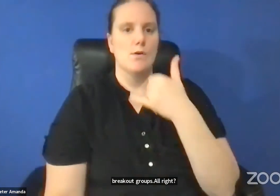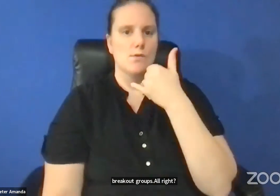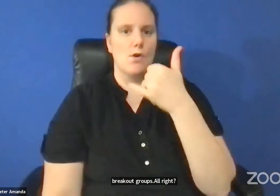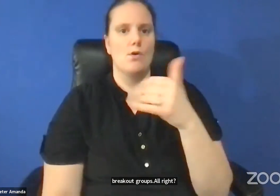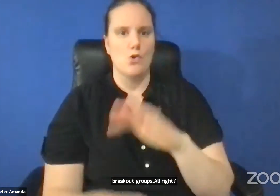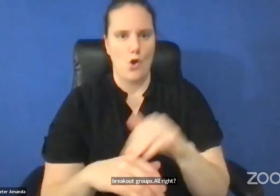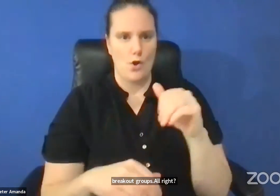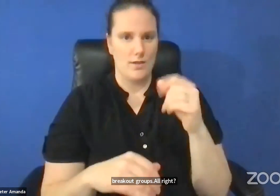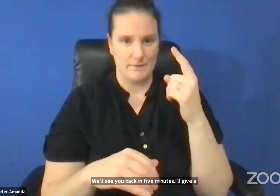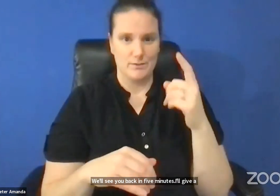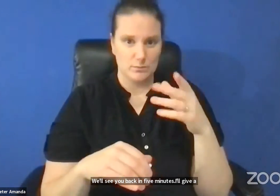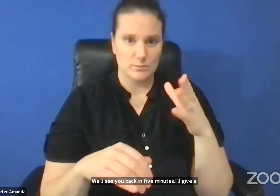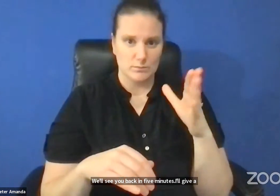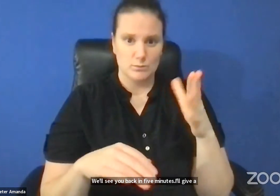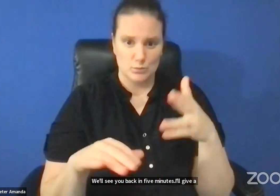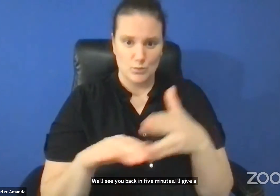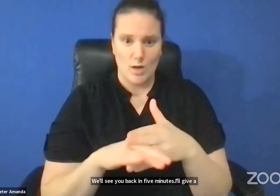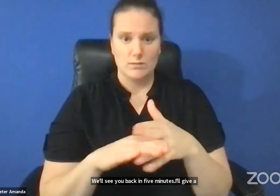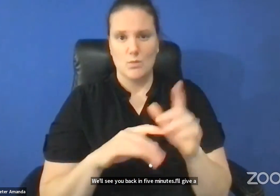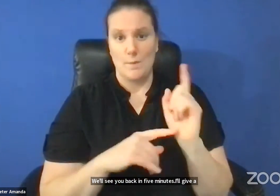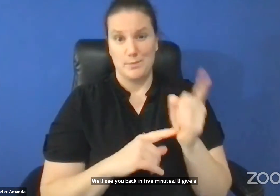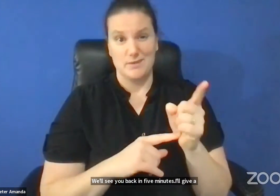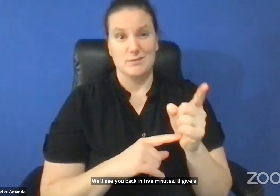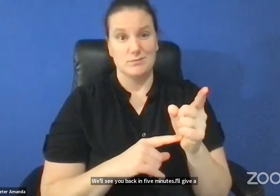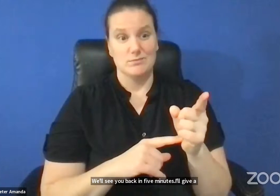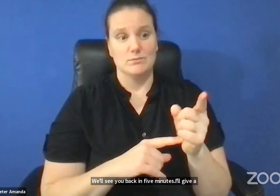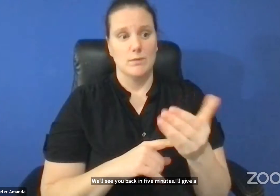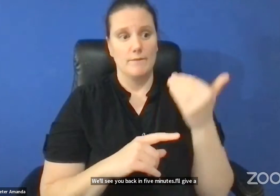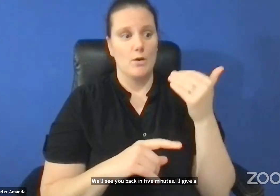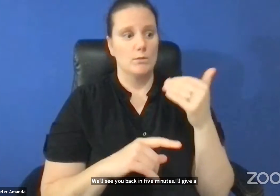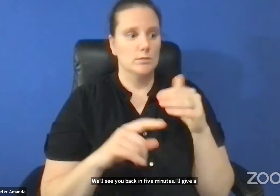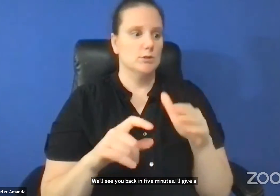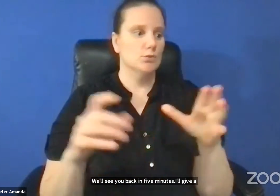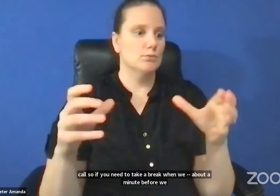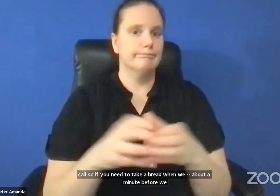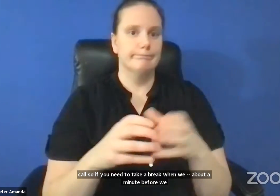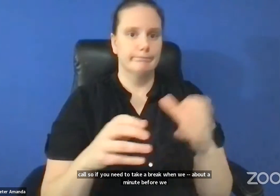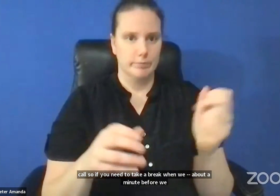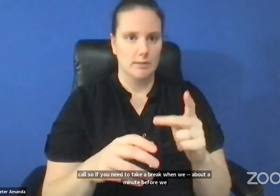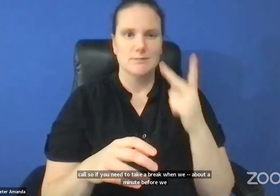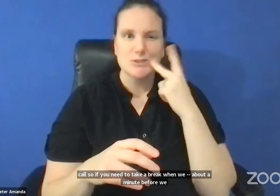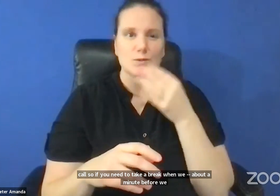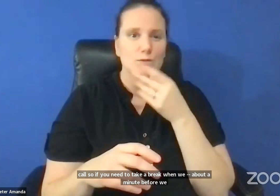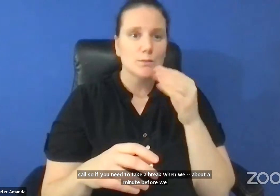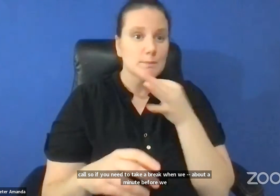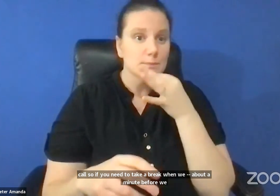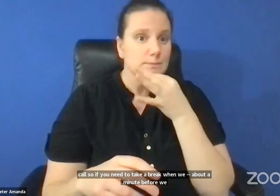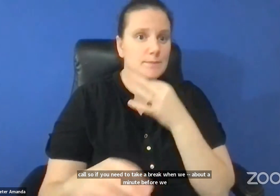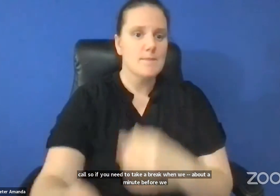So if you need to take a break about a minute before we need to reconvene. So we'll see you in a few minutes.